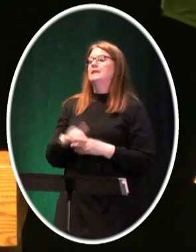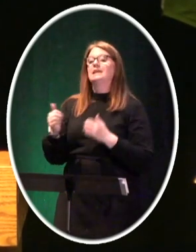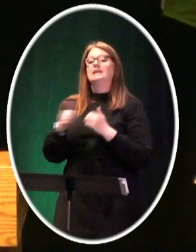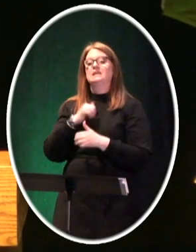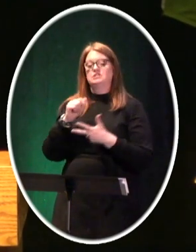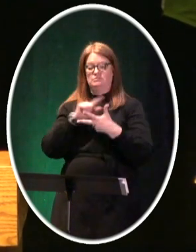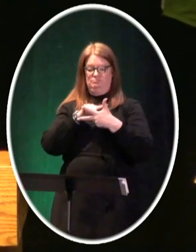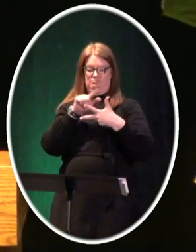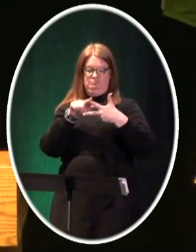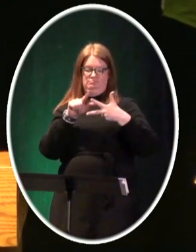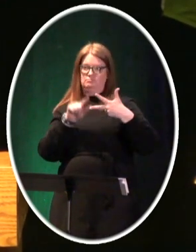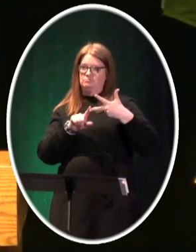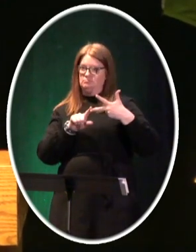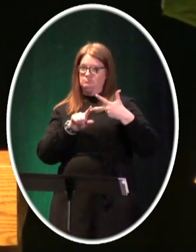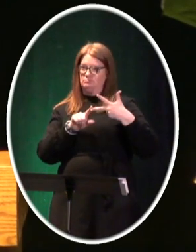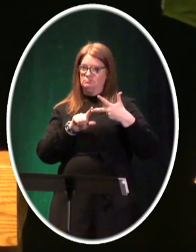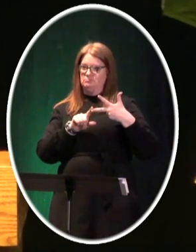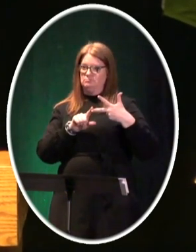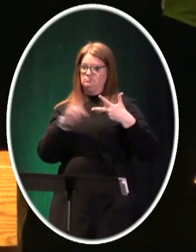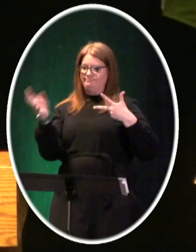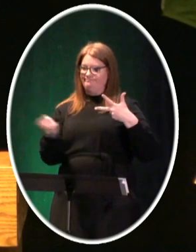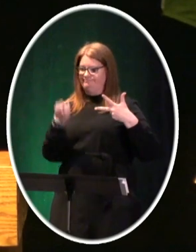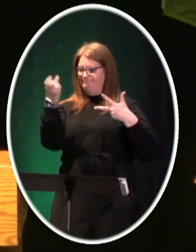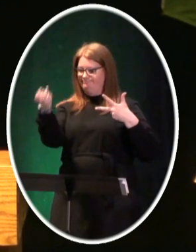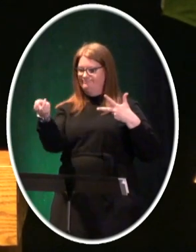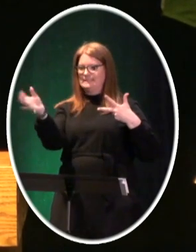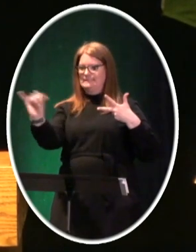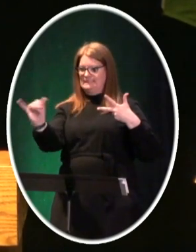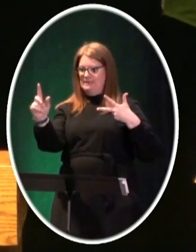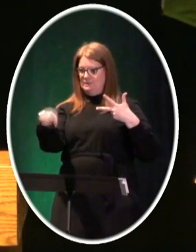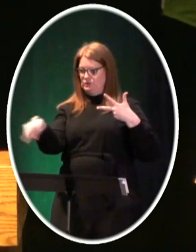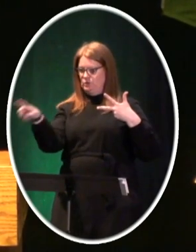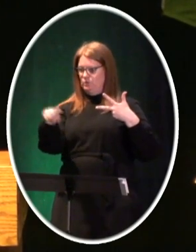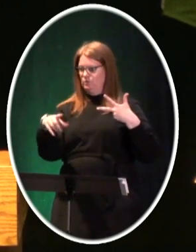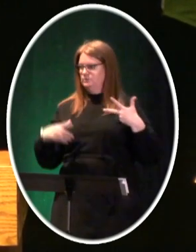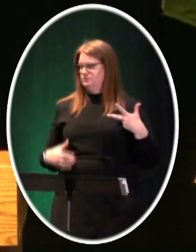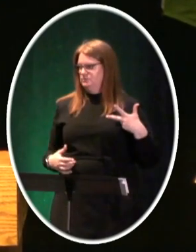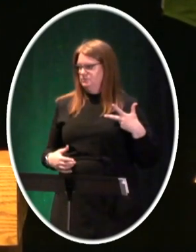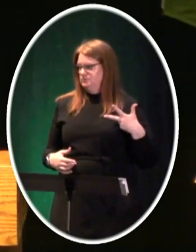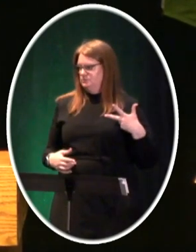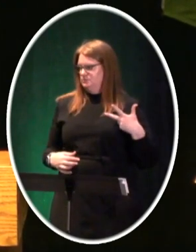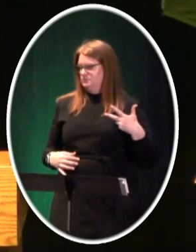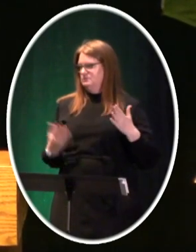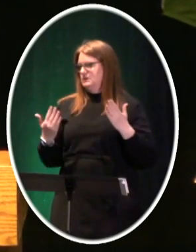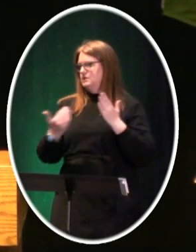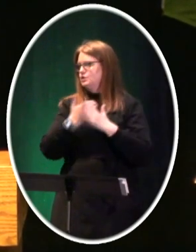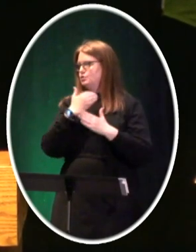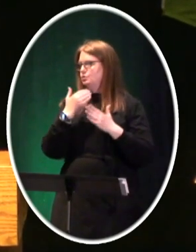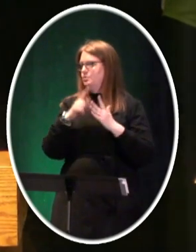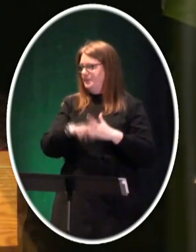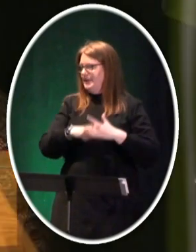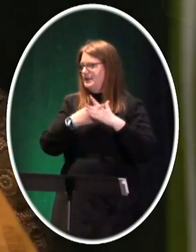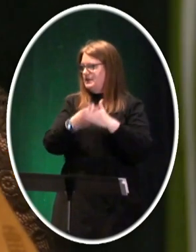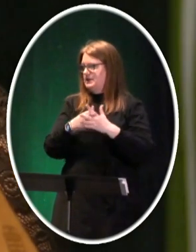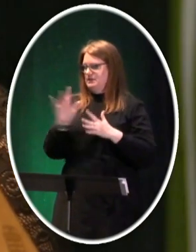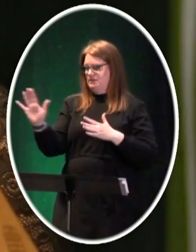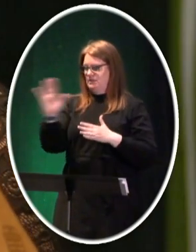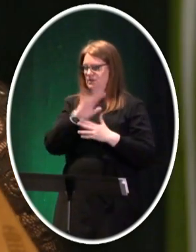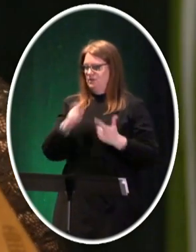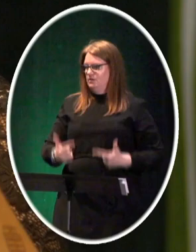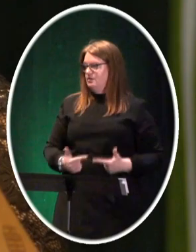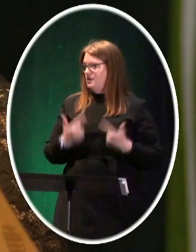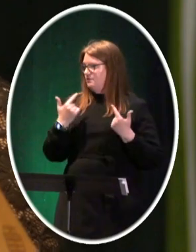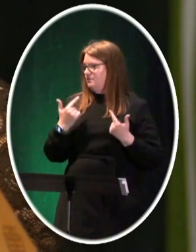I just mentioned once sat where you do now, at a crossroad in their life's journey. Much of their story is